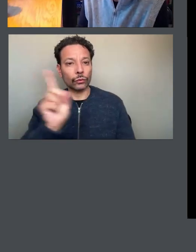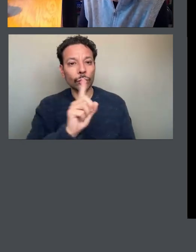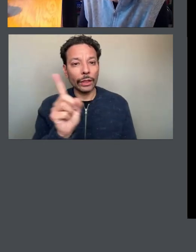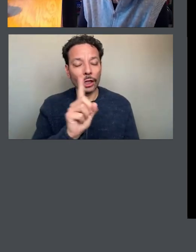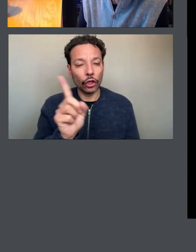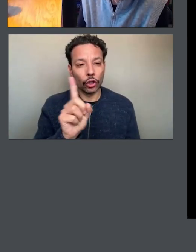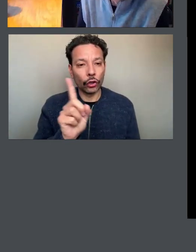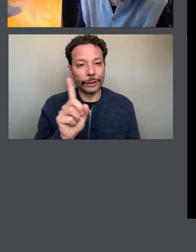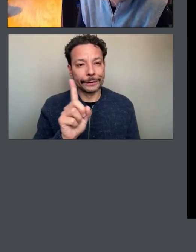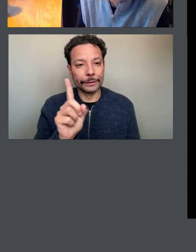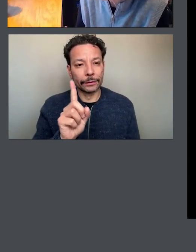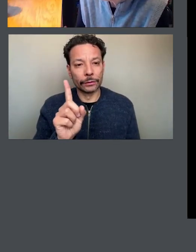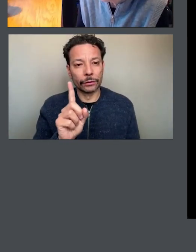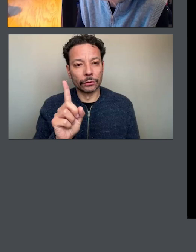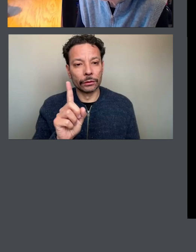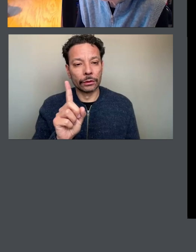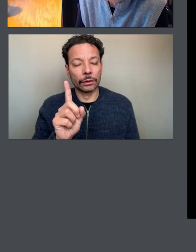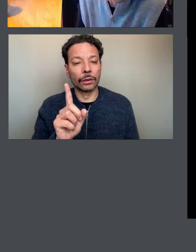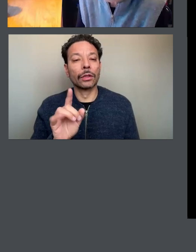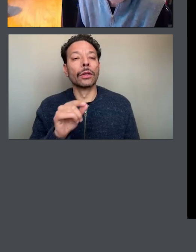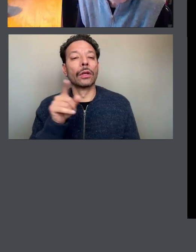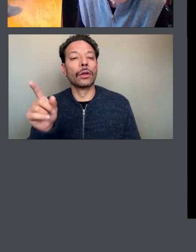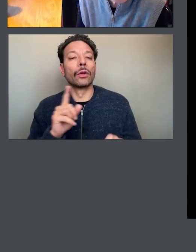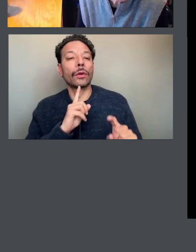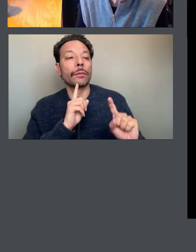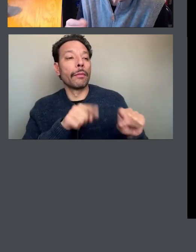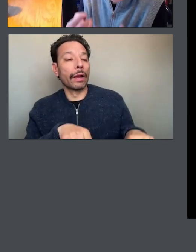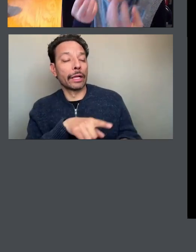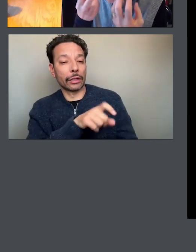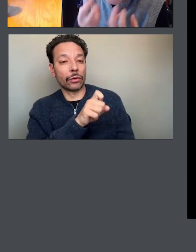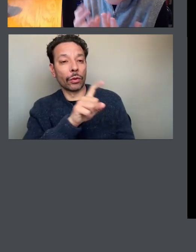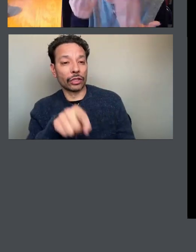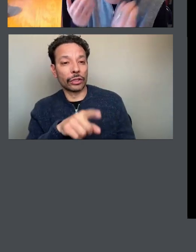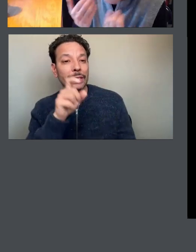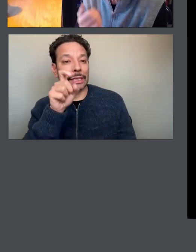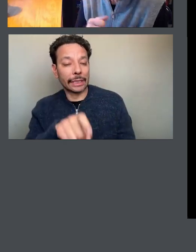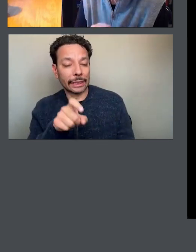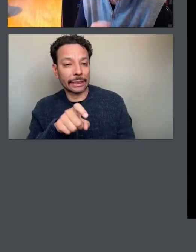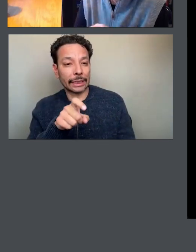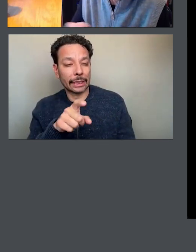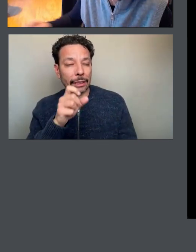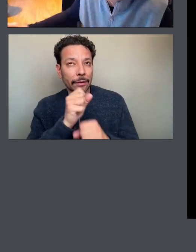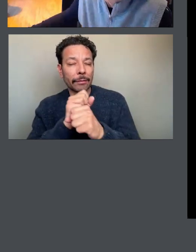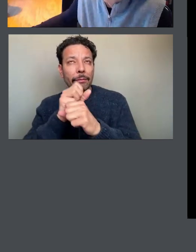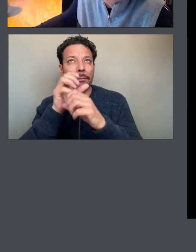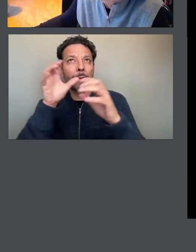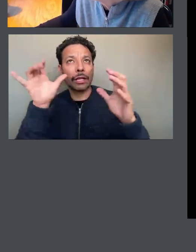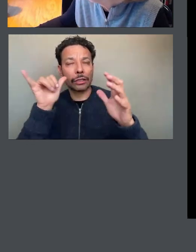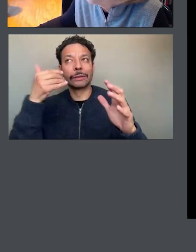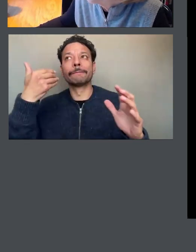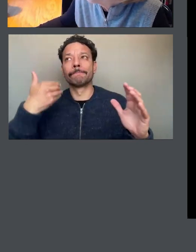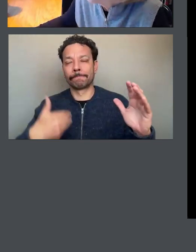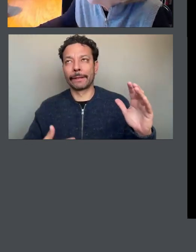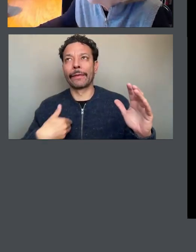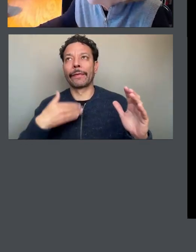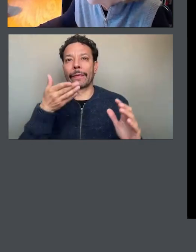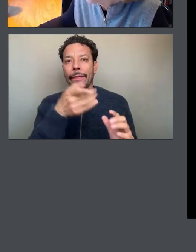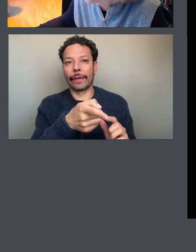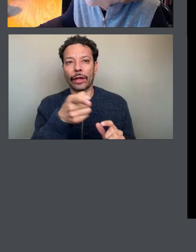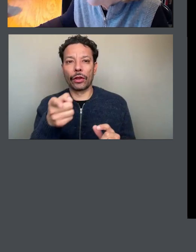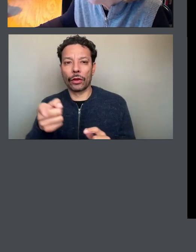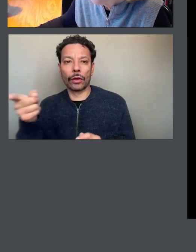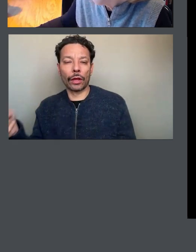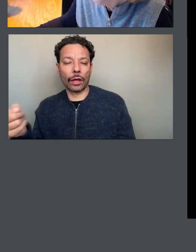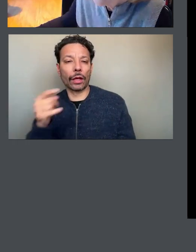the respondent to this questionnaire needs to imagine she is. And then